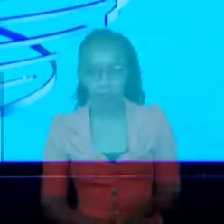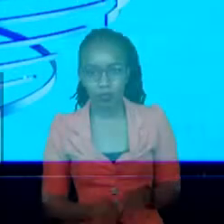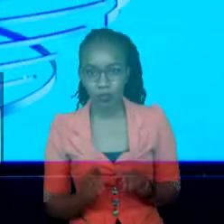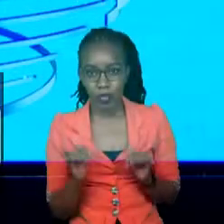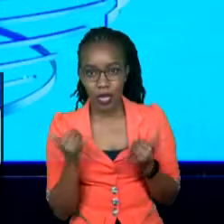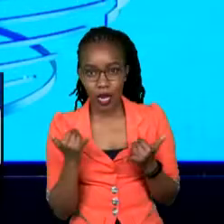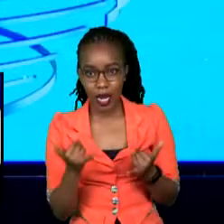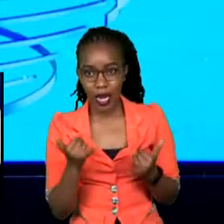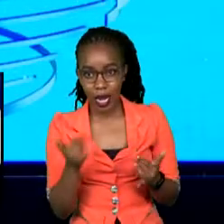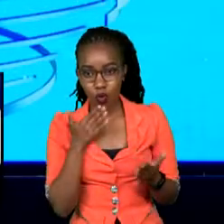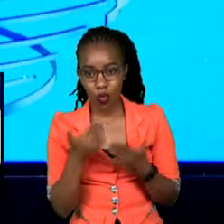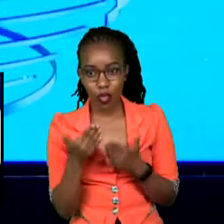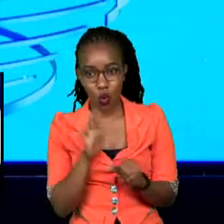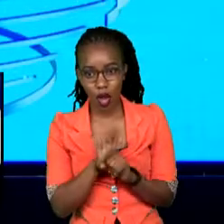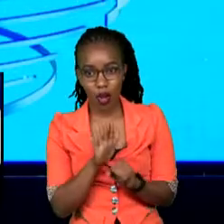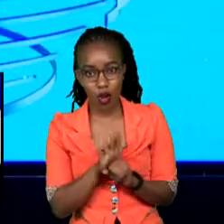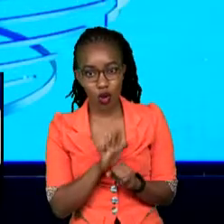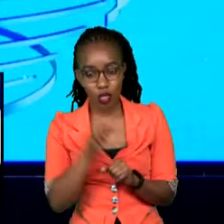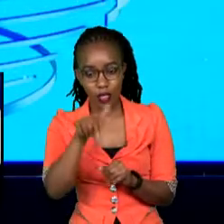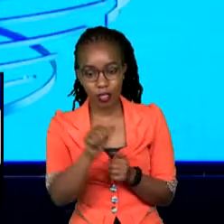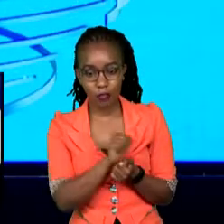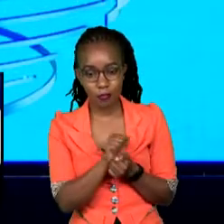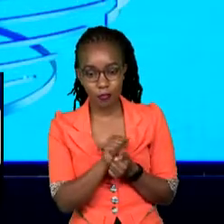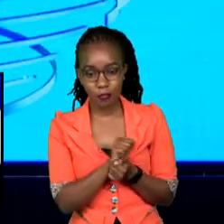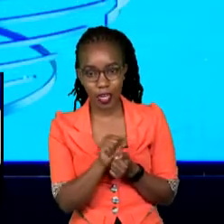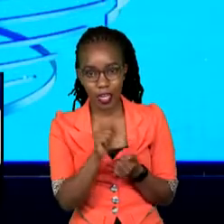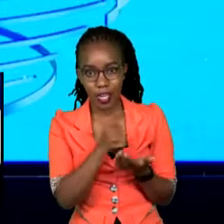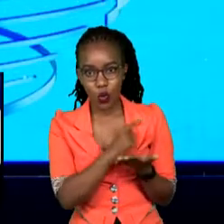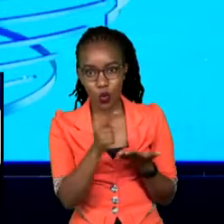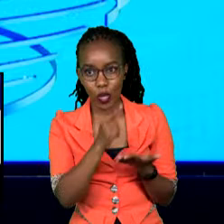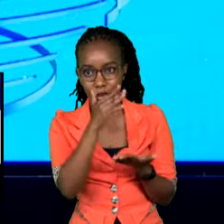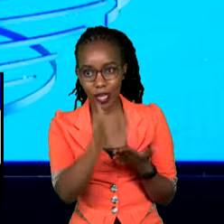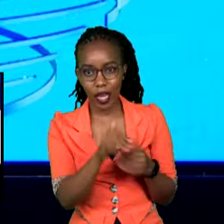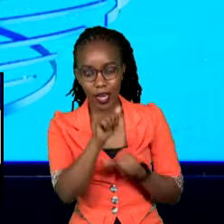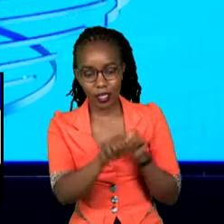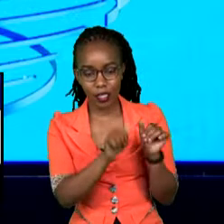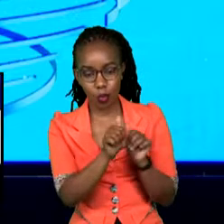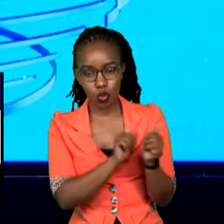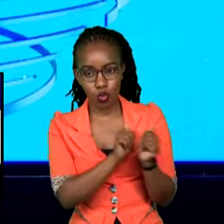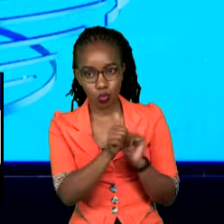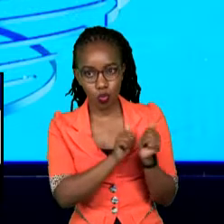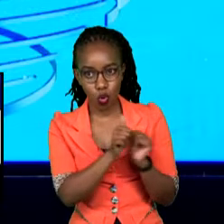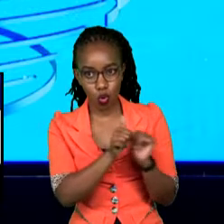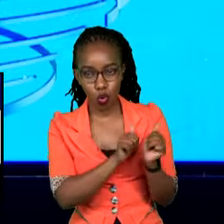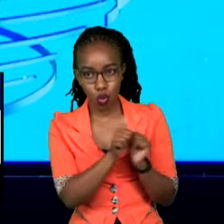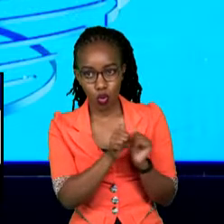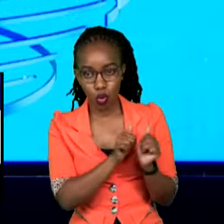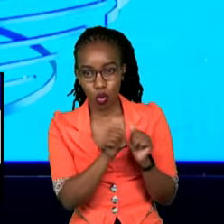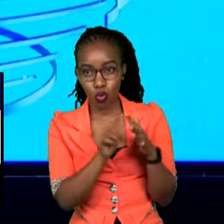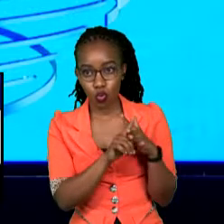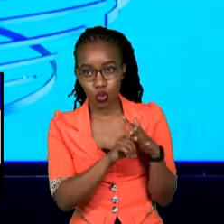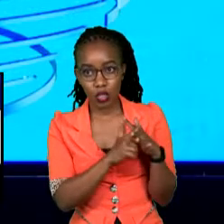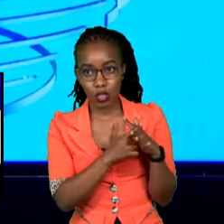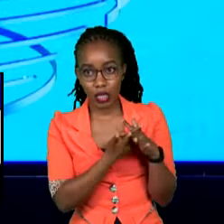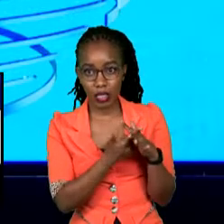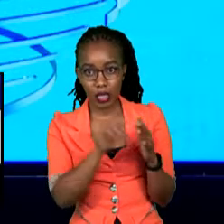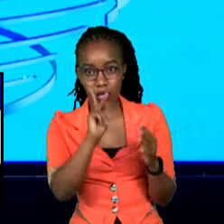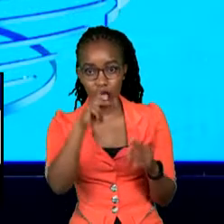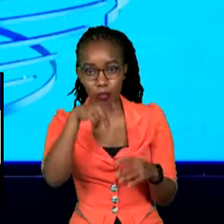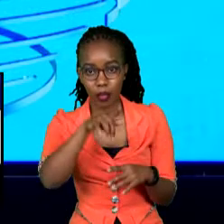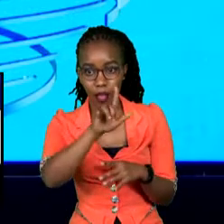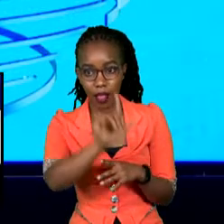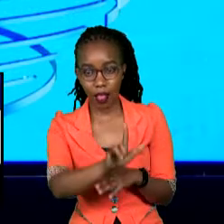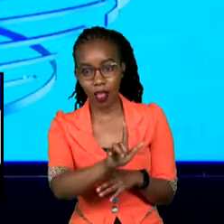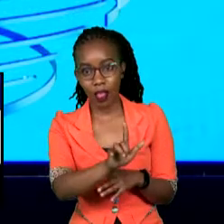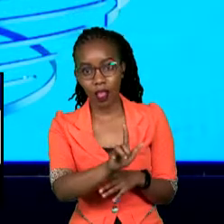Now, many thanks for staying with us this Friday. It's the weekend and it's all about sports. Now, to start us off, the Kenya Premier League